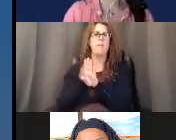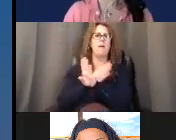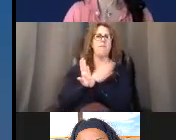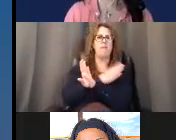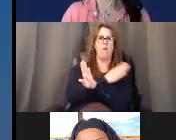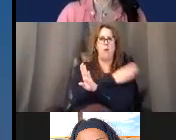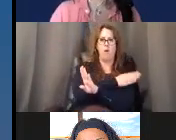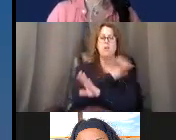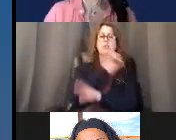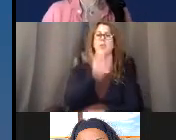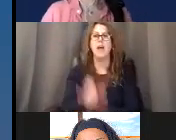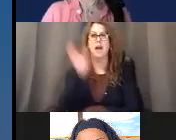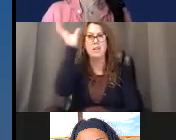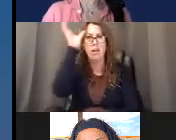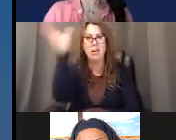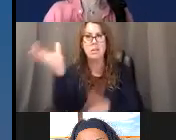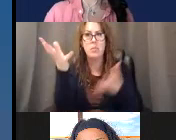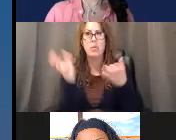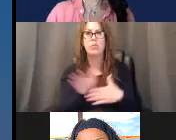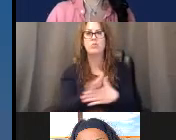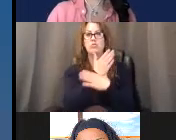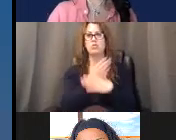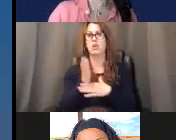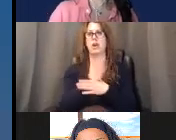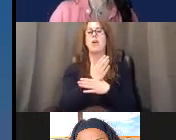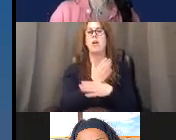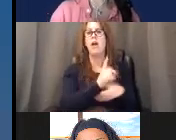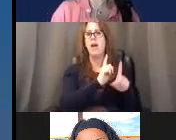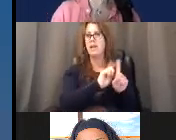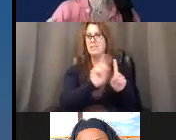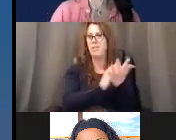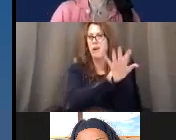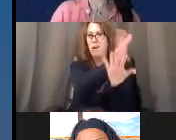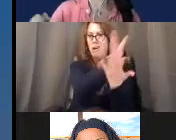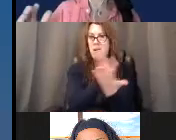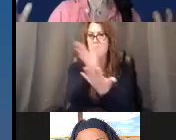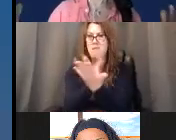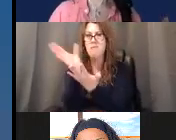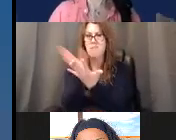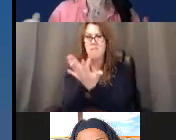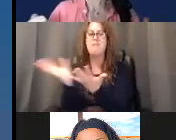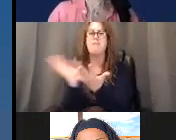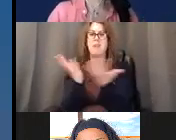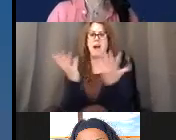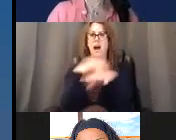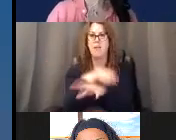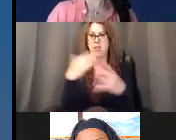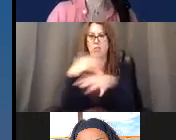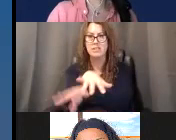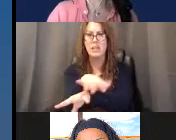share that concept and think about it really across sectors. And so we left this as social determinants that this could be